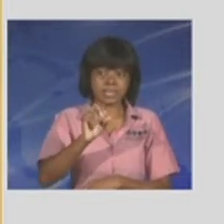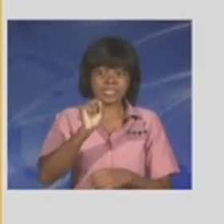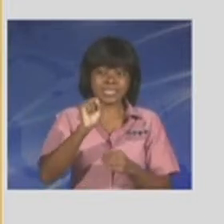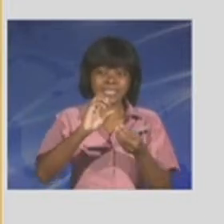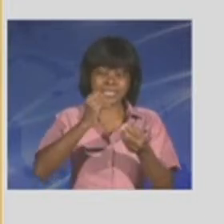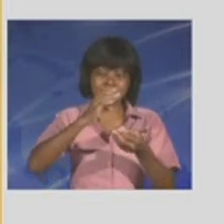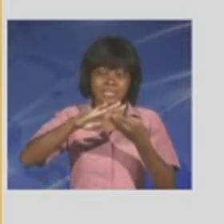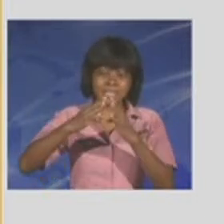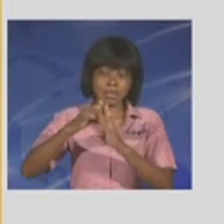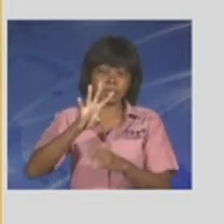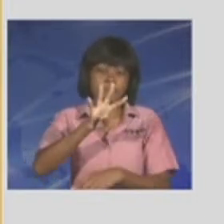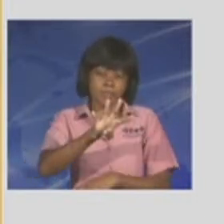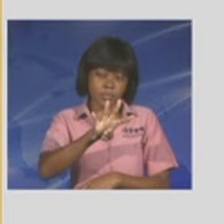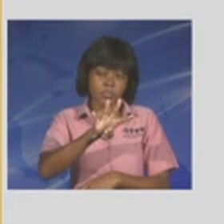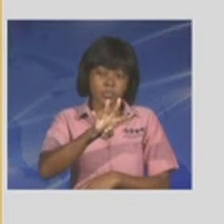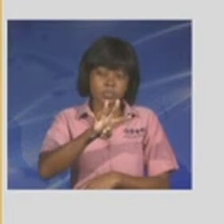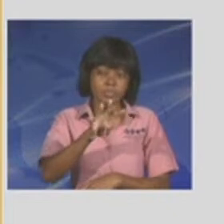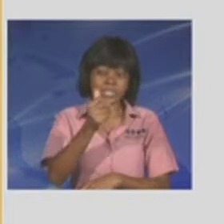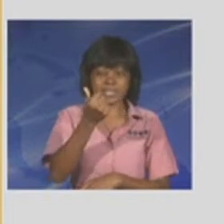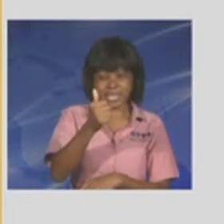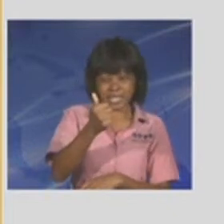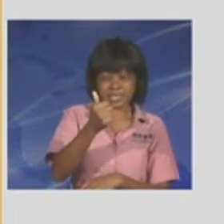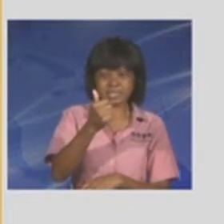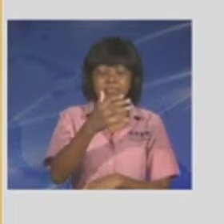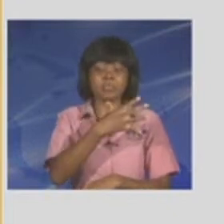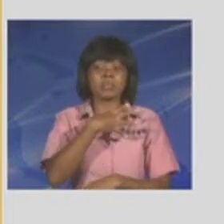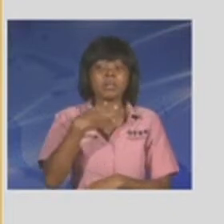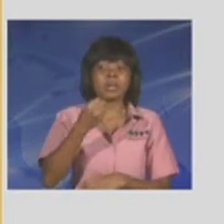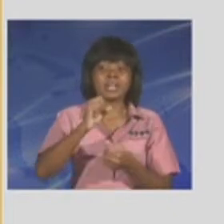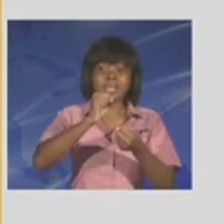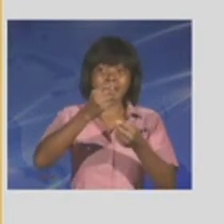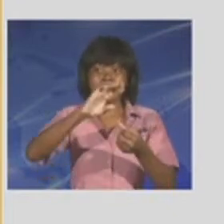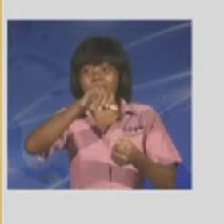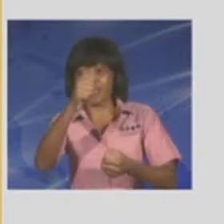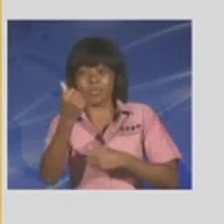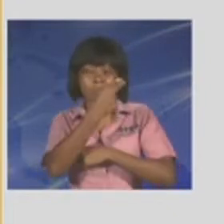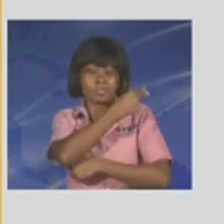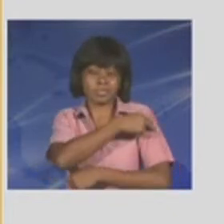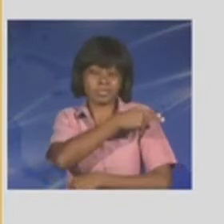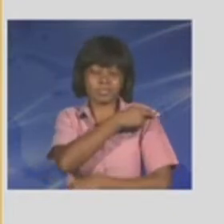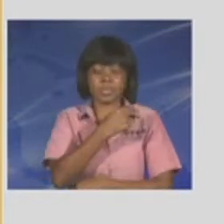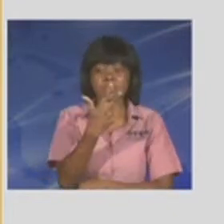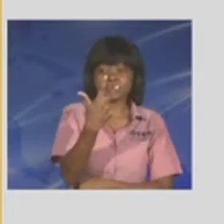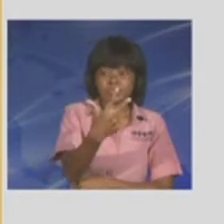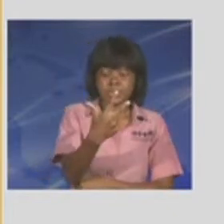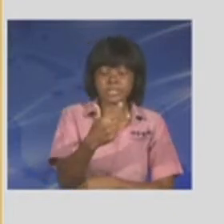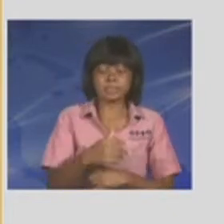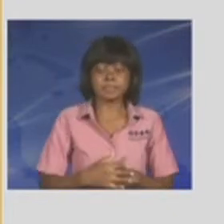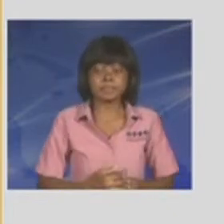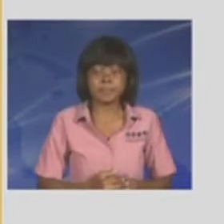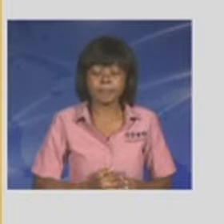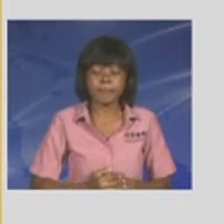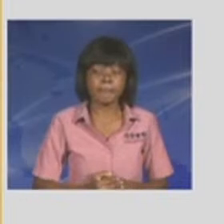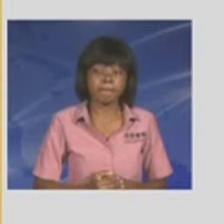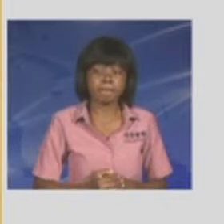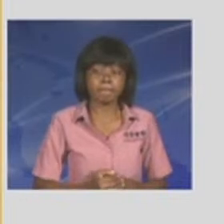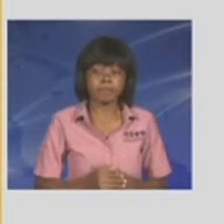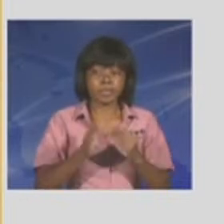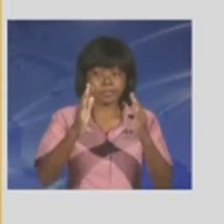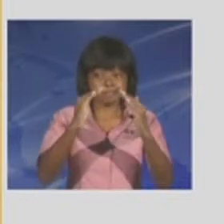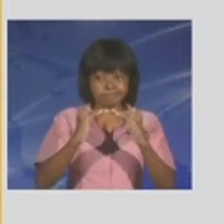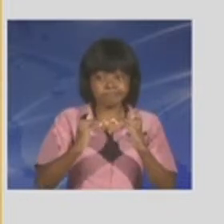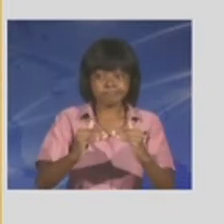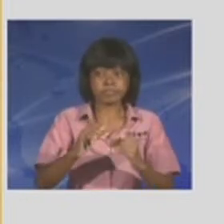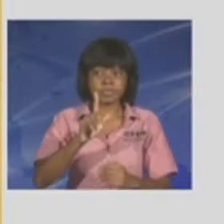Hospital, Fort King George, 10, and Scarborough General Hospital, Signal Hill, 3 persons. In terms of our step down, 20